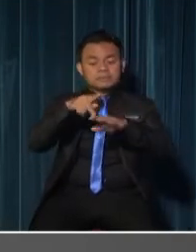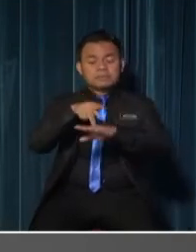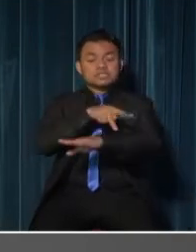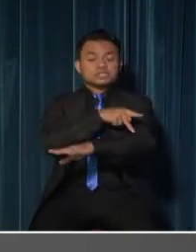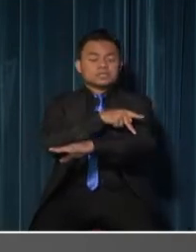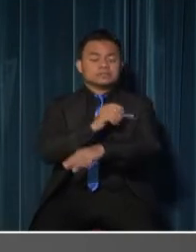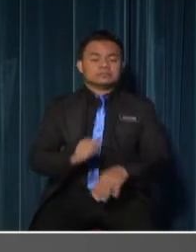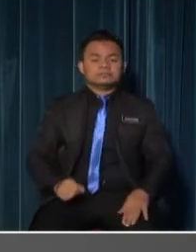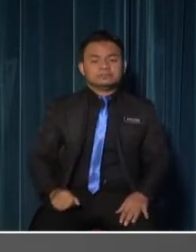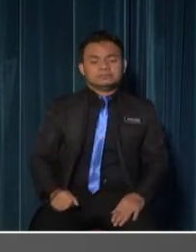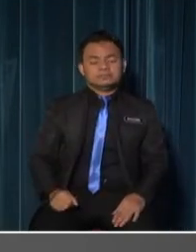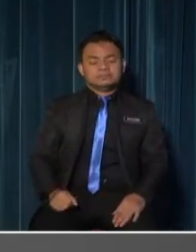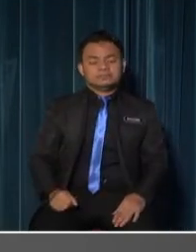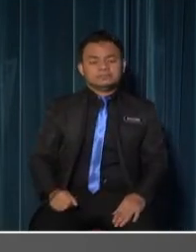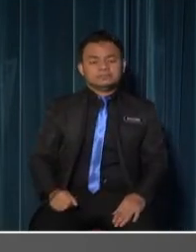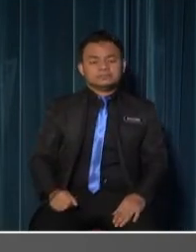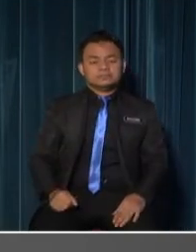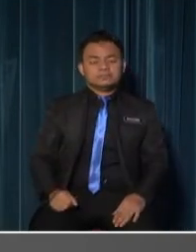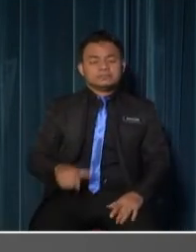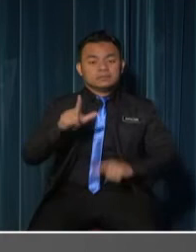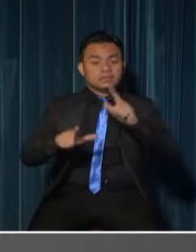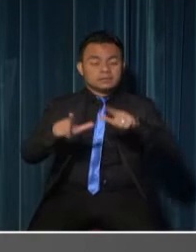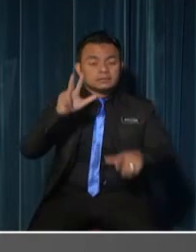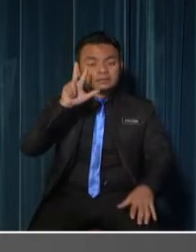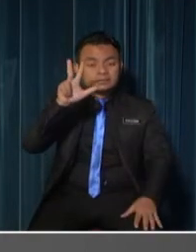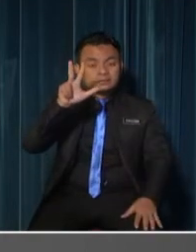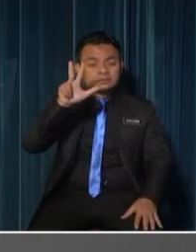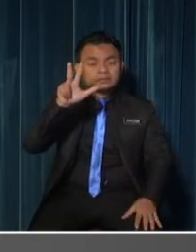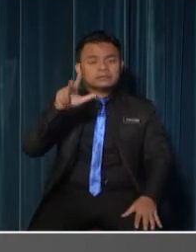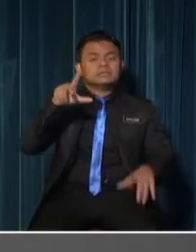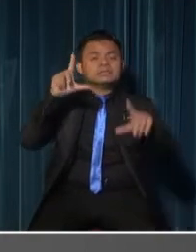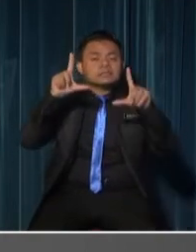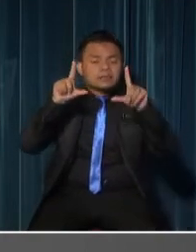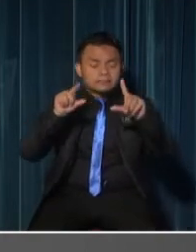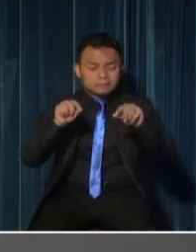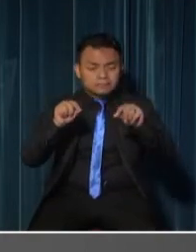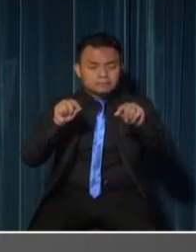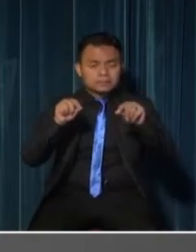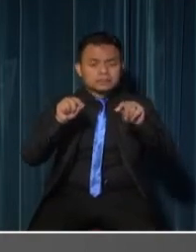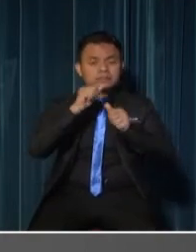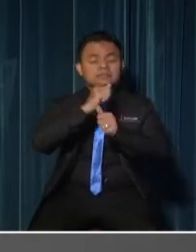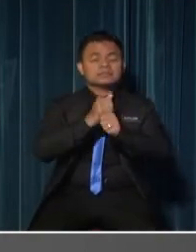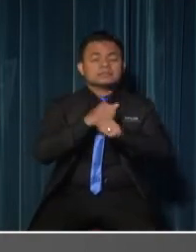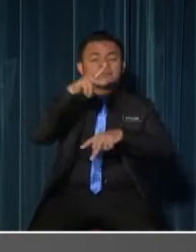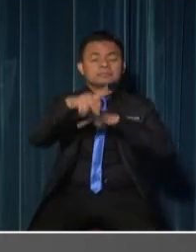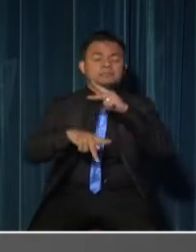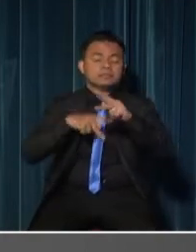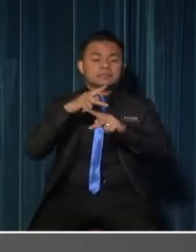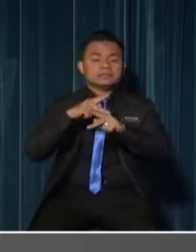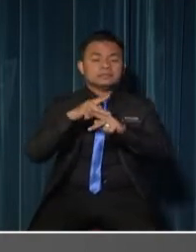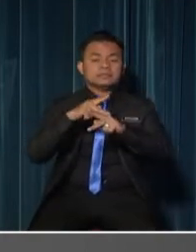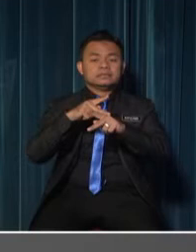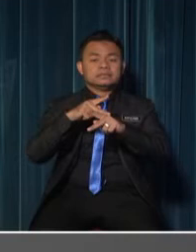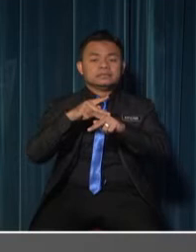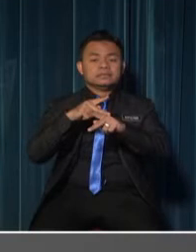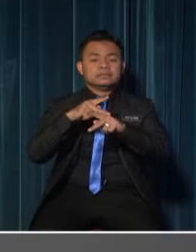Step 3. Paste the picture of each planet at one end of every